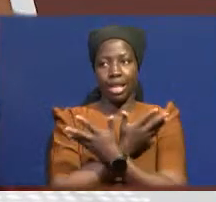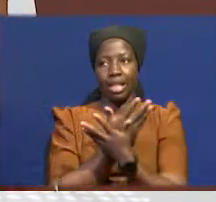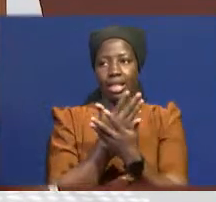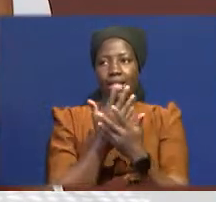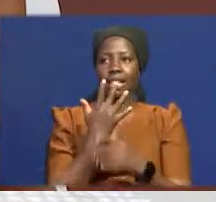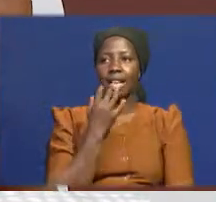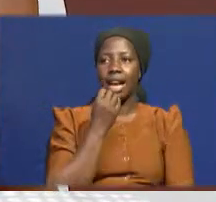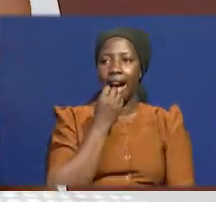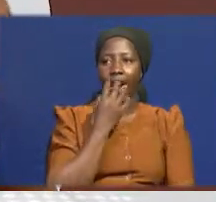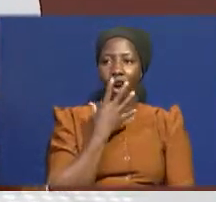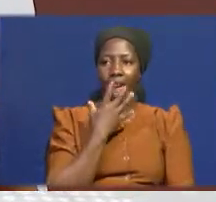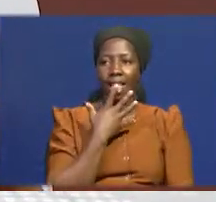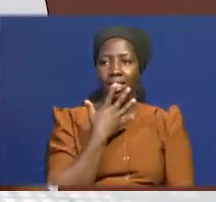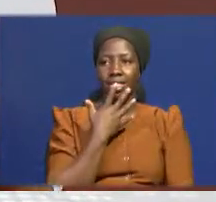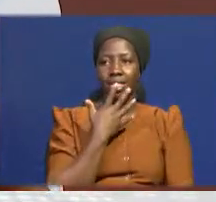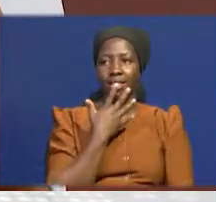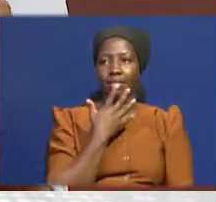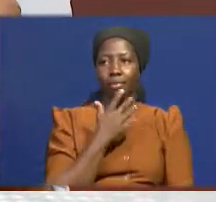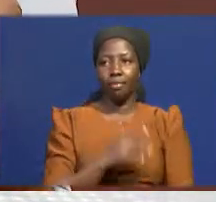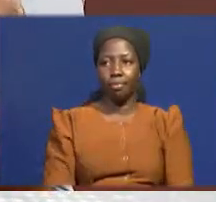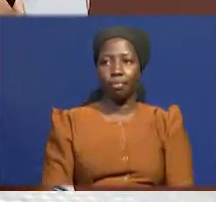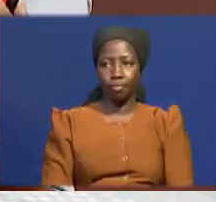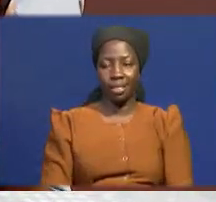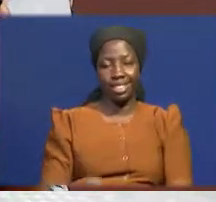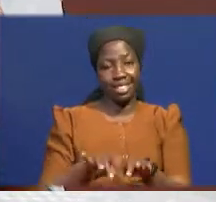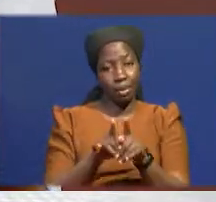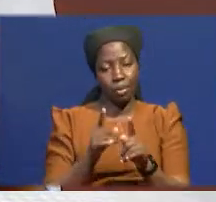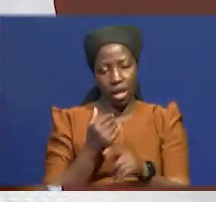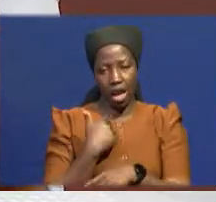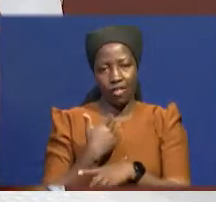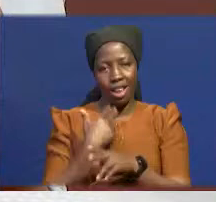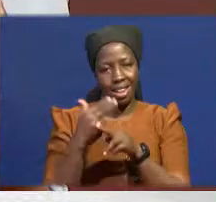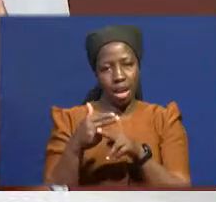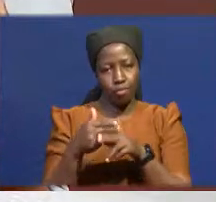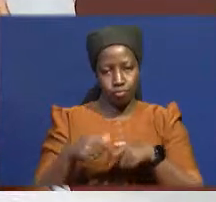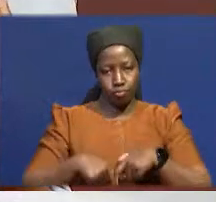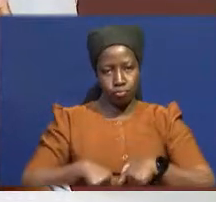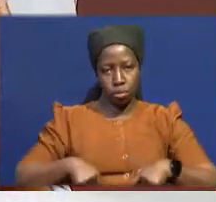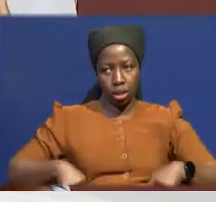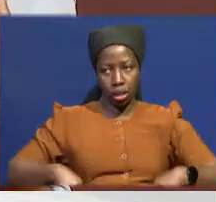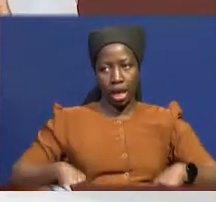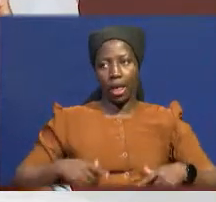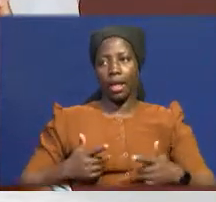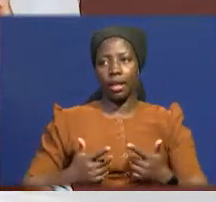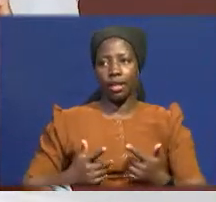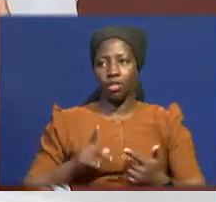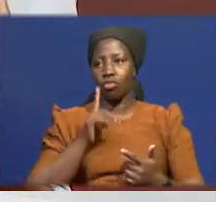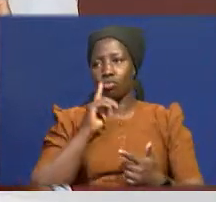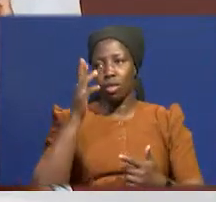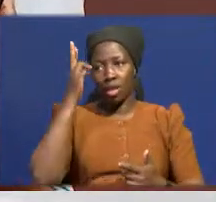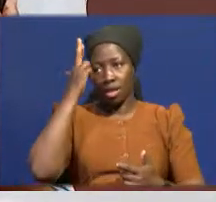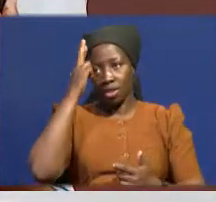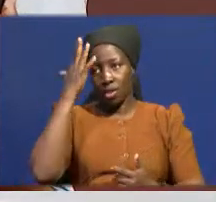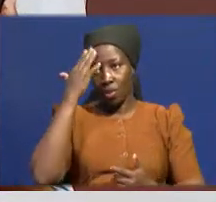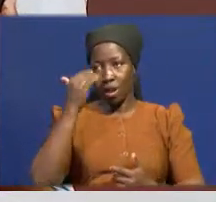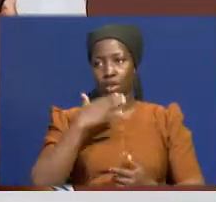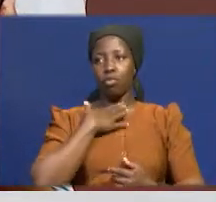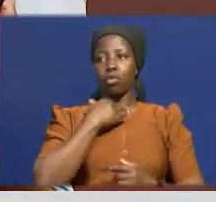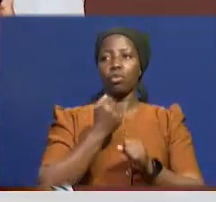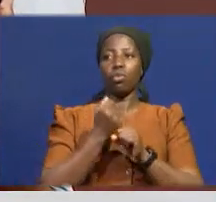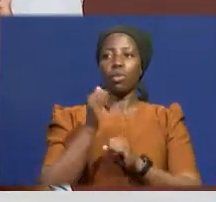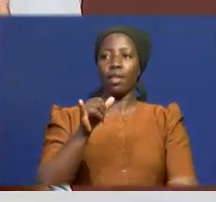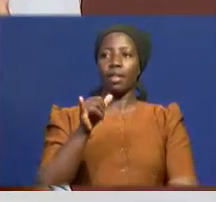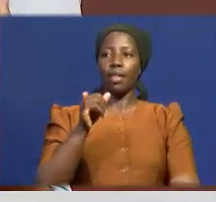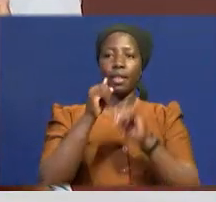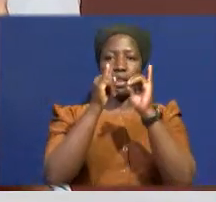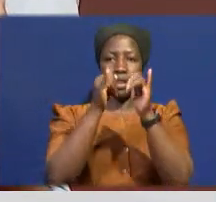the color did not give you a hint as to who the individual is. Now, the reason why you want to do that is because the individual is trained on